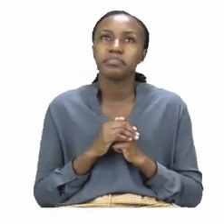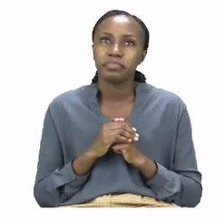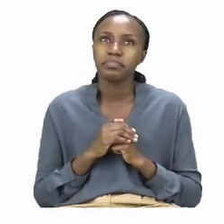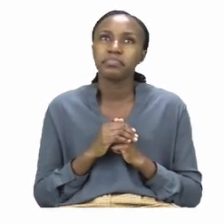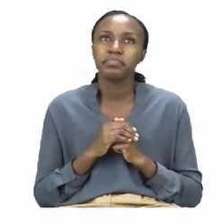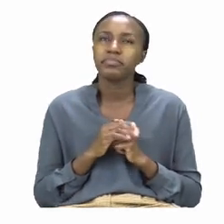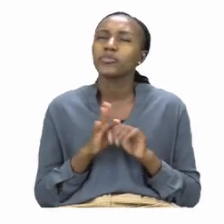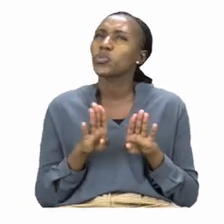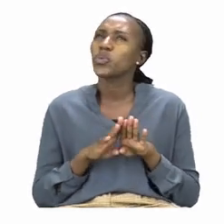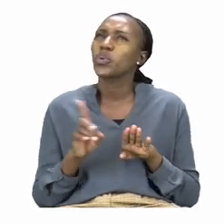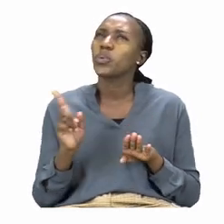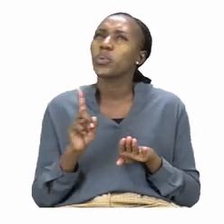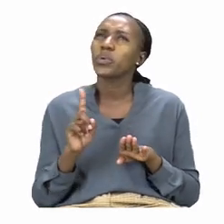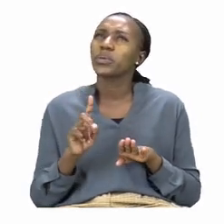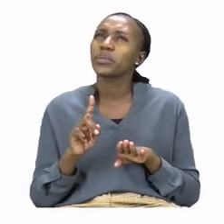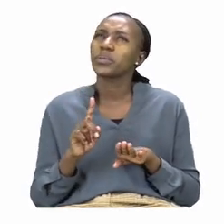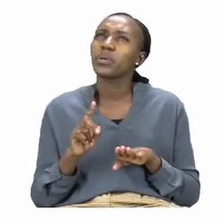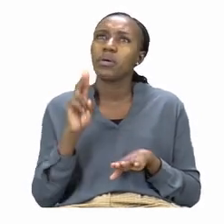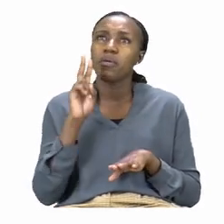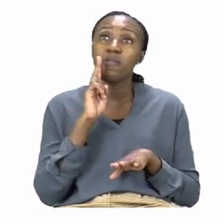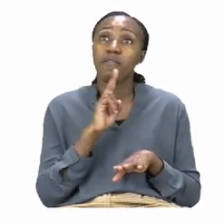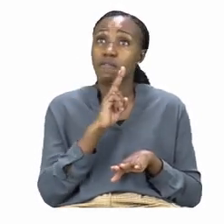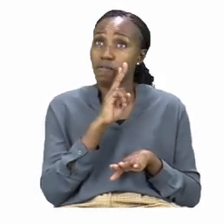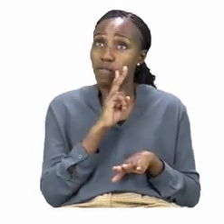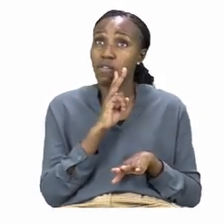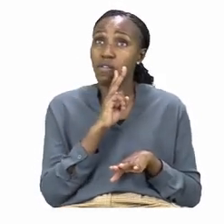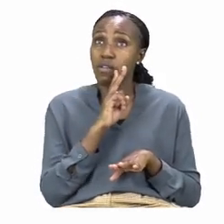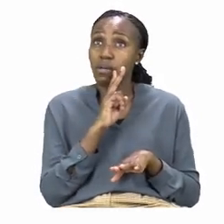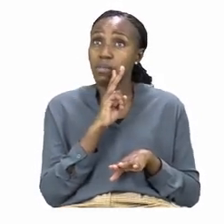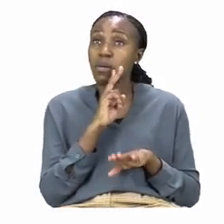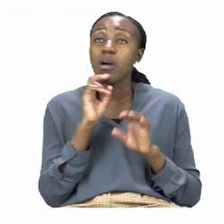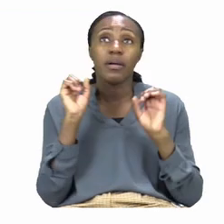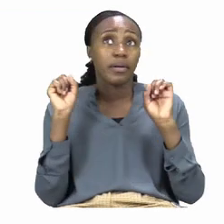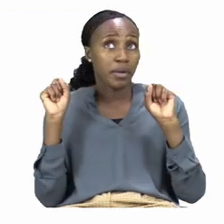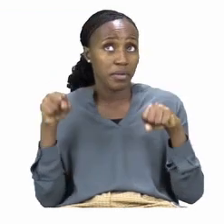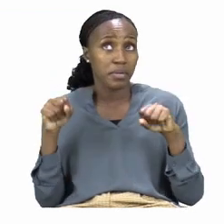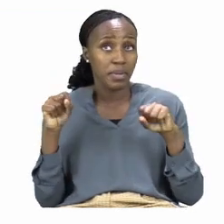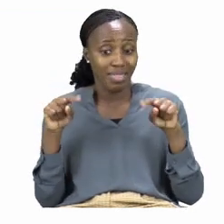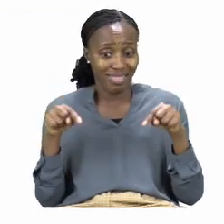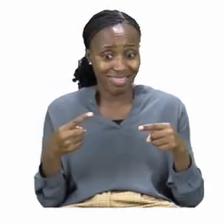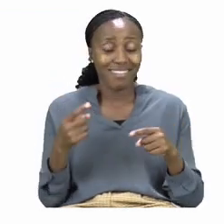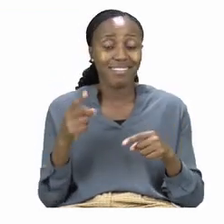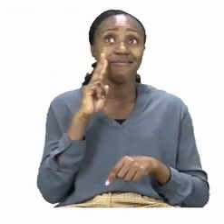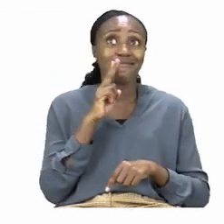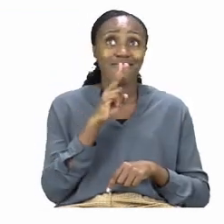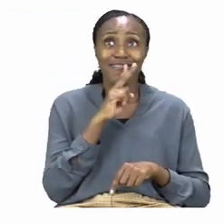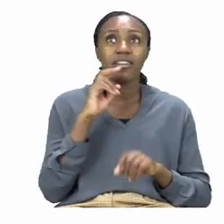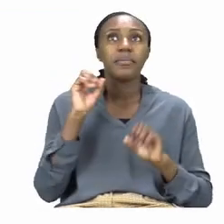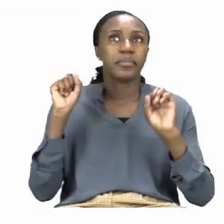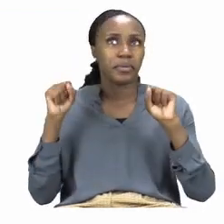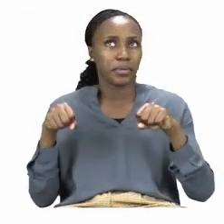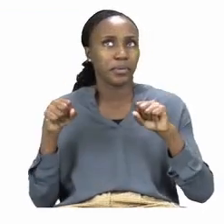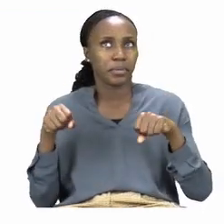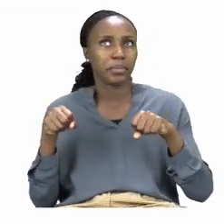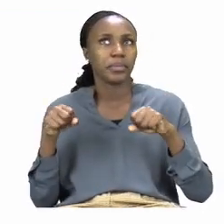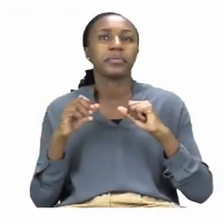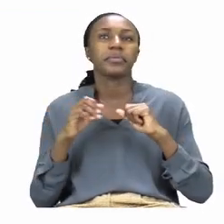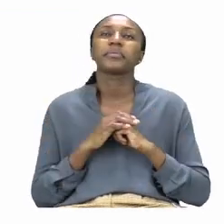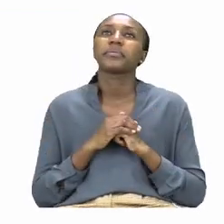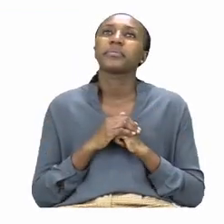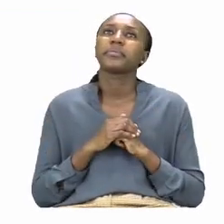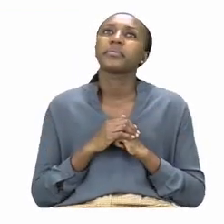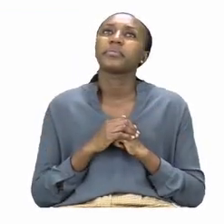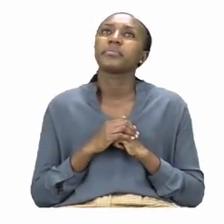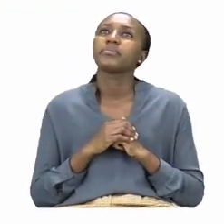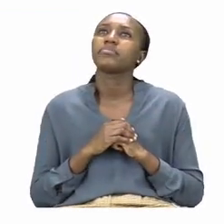are doing subject-verb agreement. It says here that a verb should